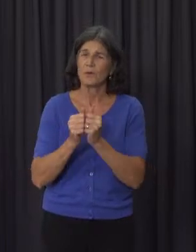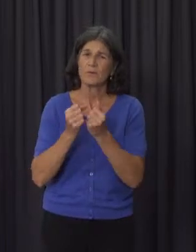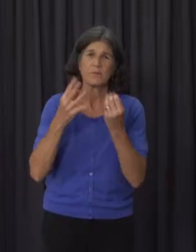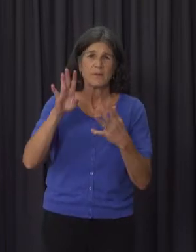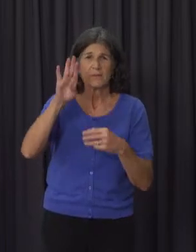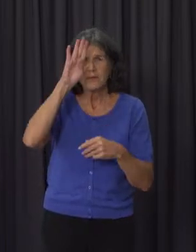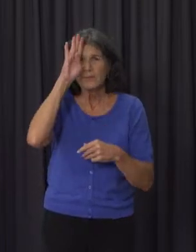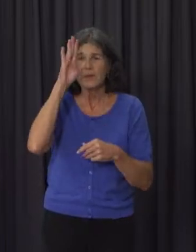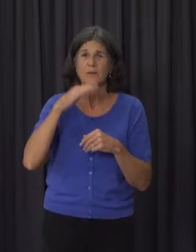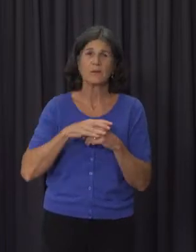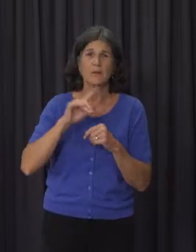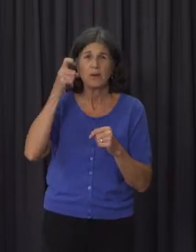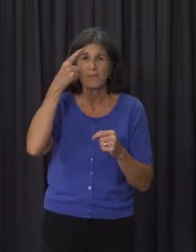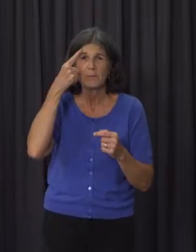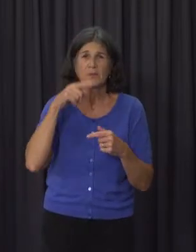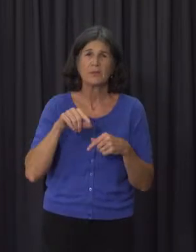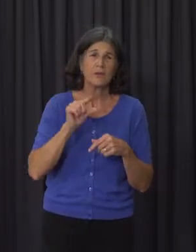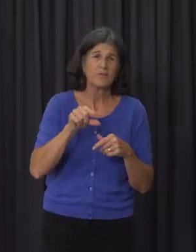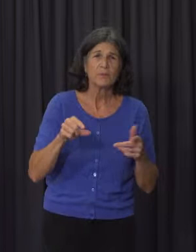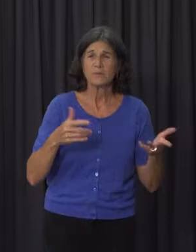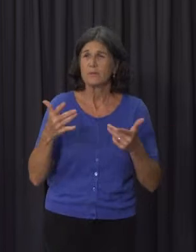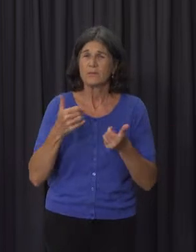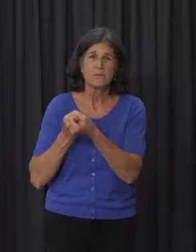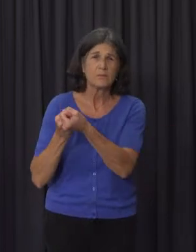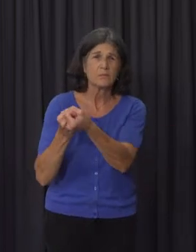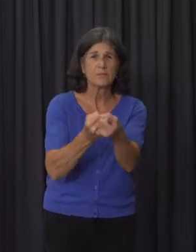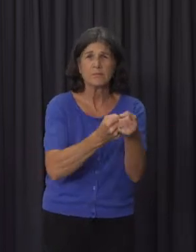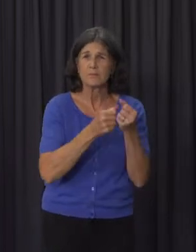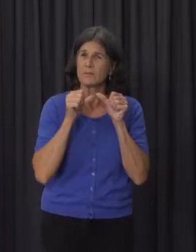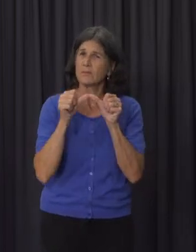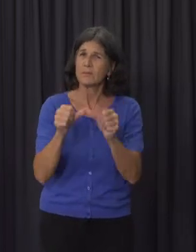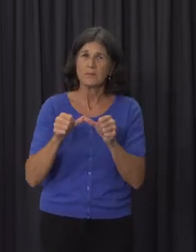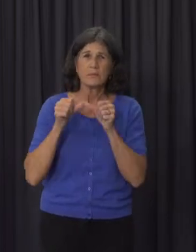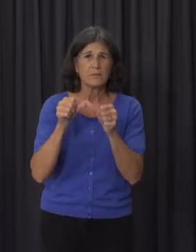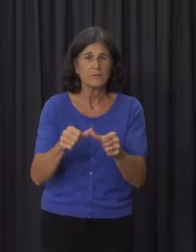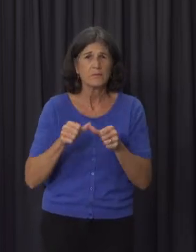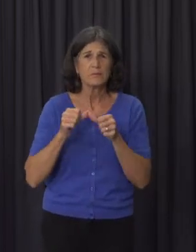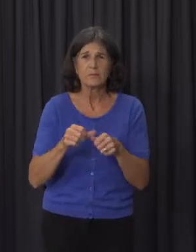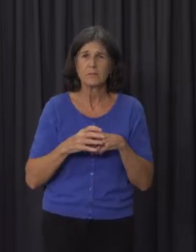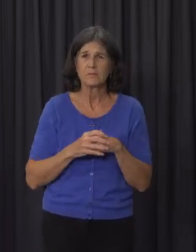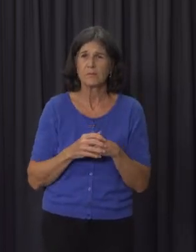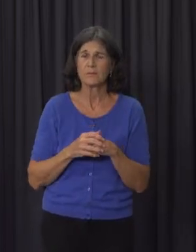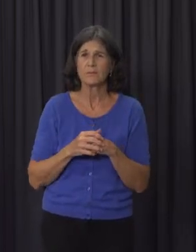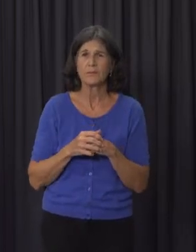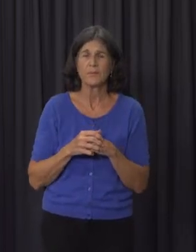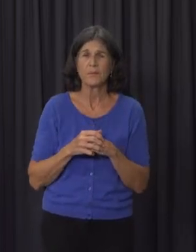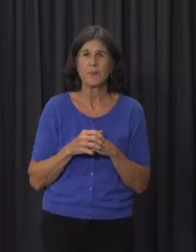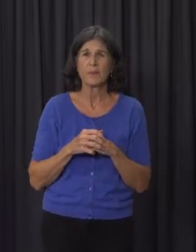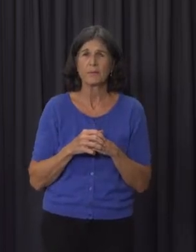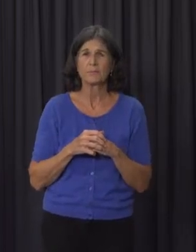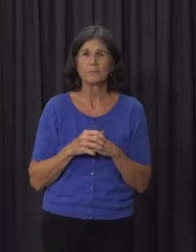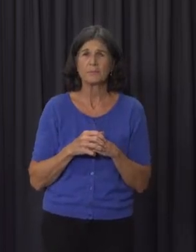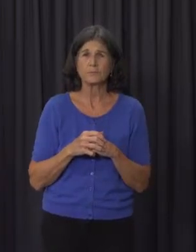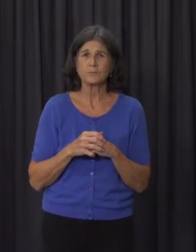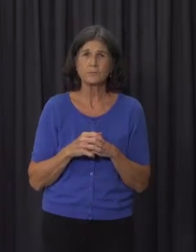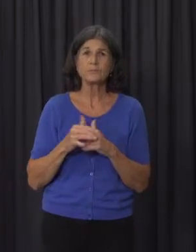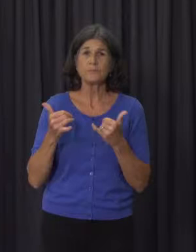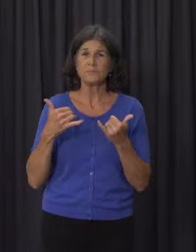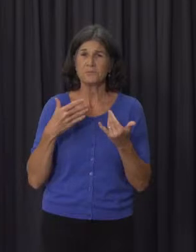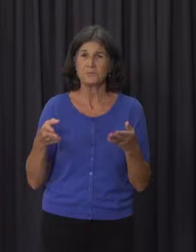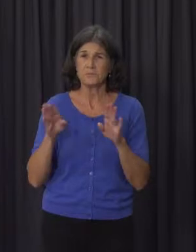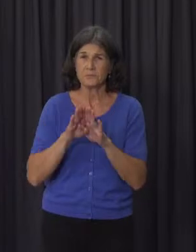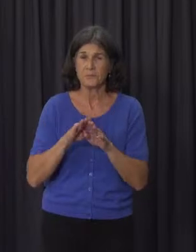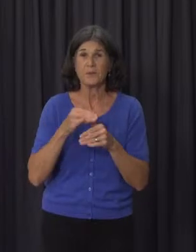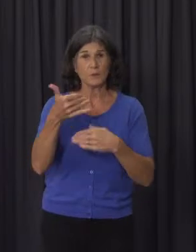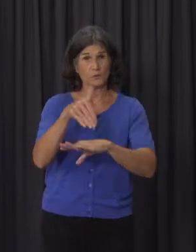needed. Finally, I'd like to share that there will be 2 tele-town halls tonight. The first is at 6 p.m. and will cover more on how Albertans